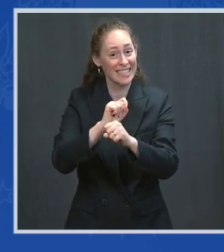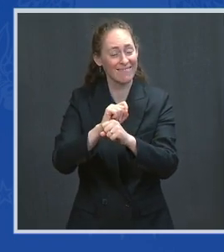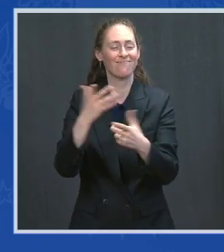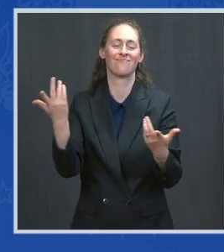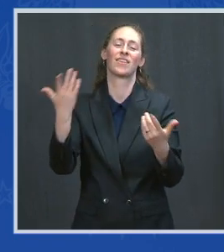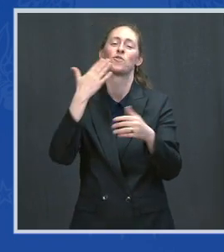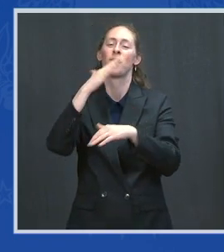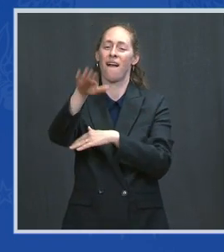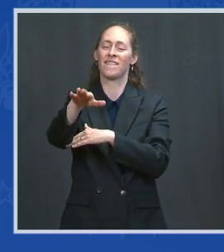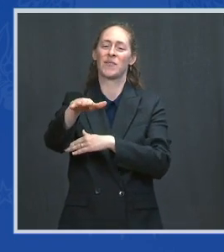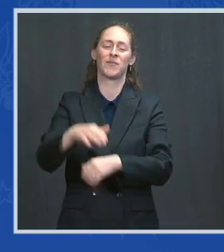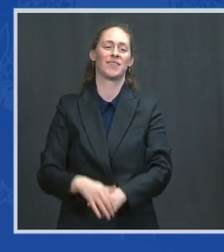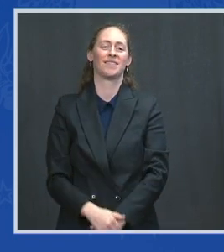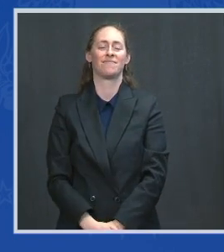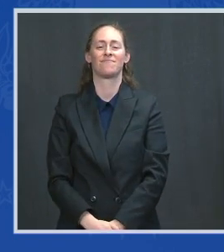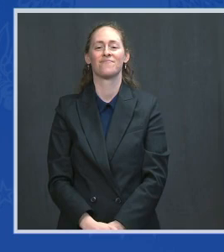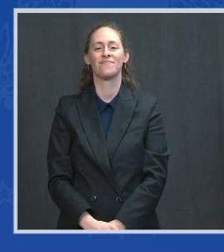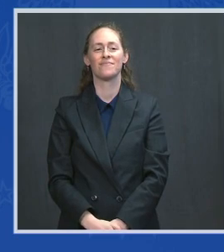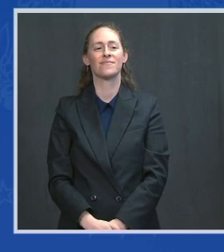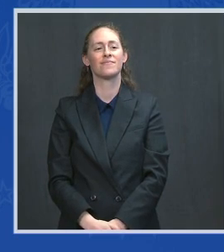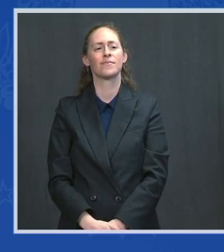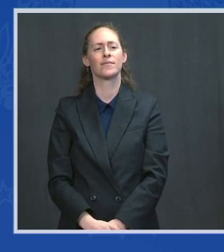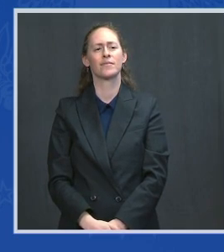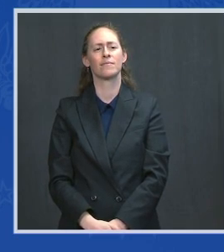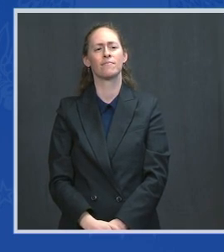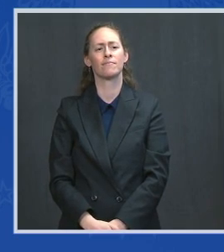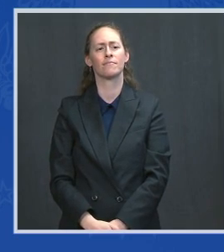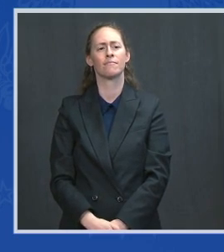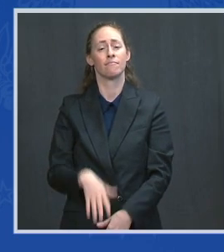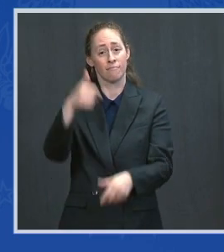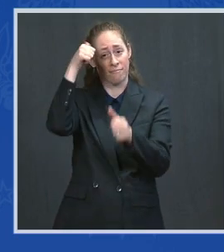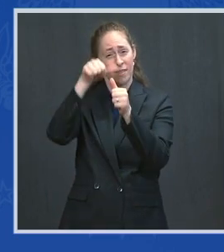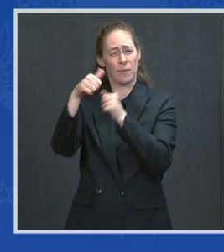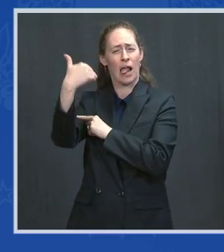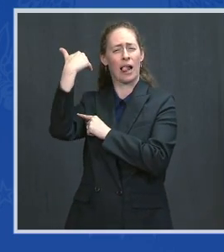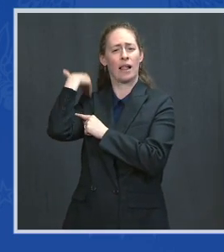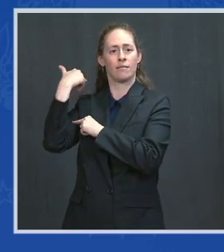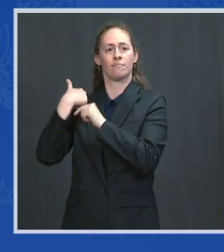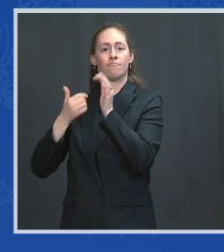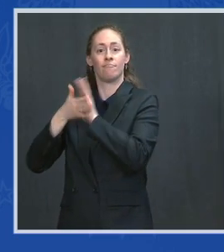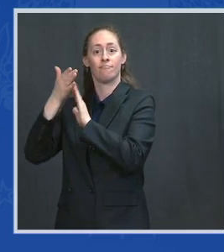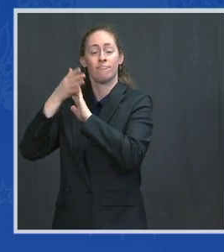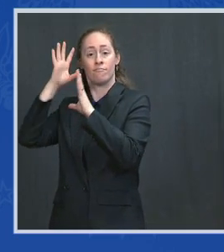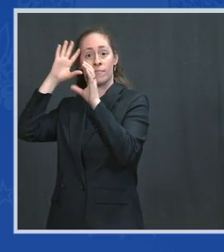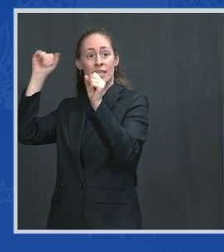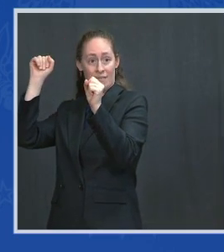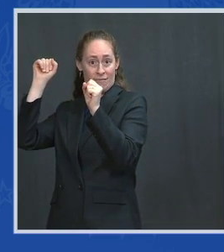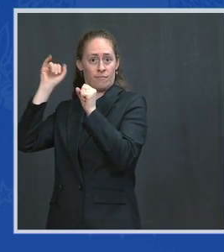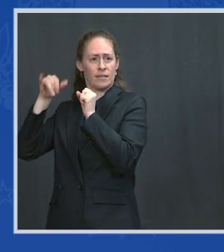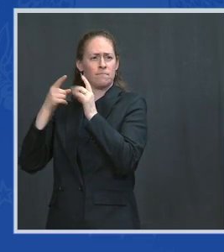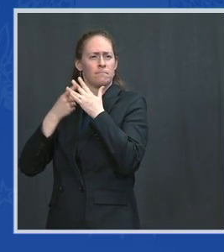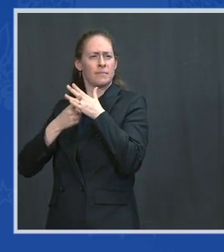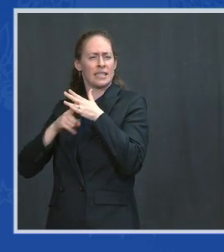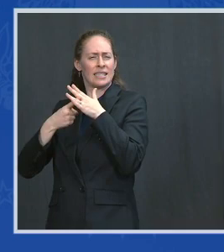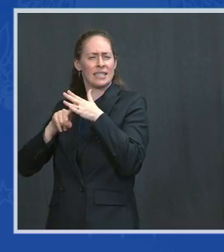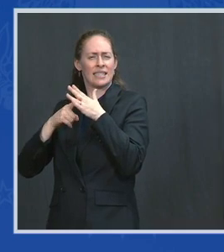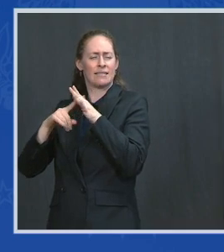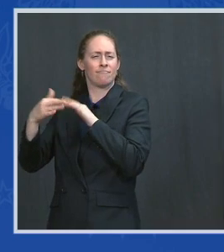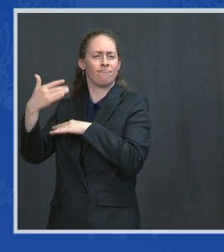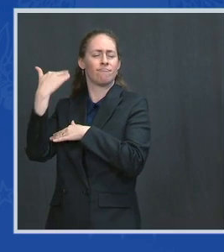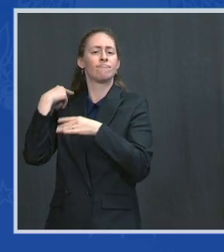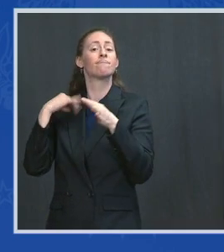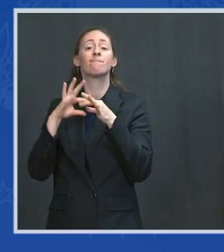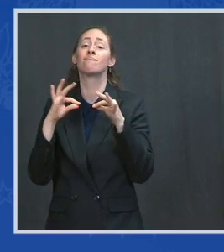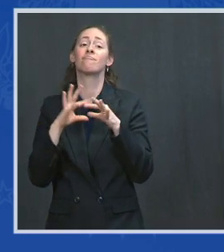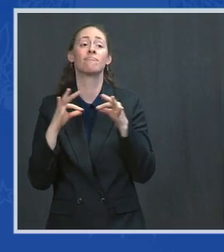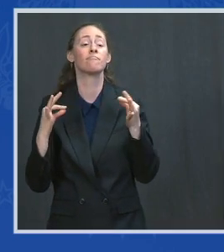said from the beginning of my campaign, Madam Speaker, that the campaign for president throughout, and you would call me and